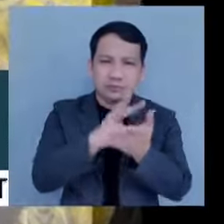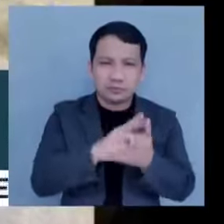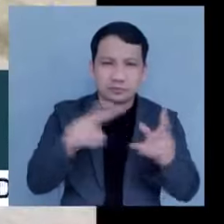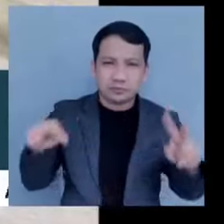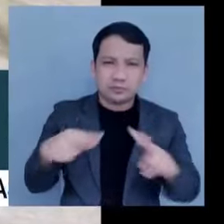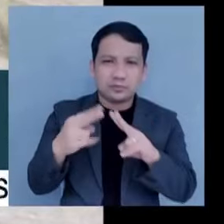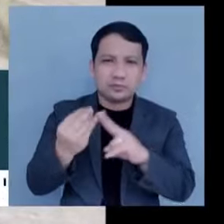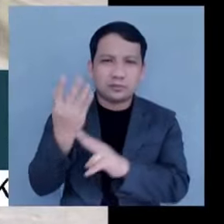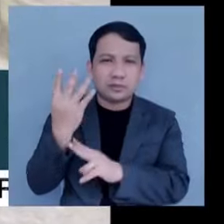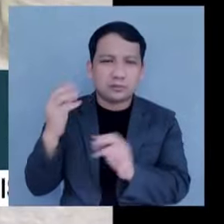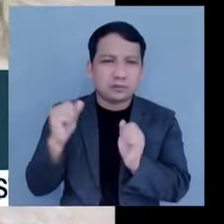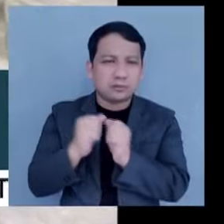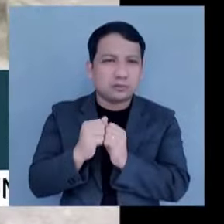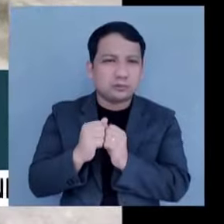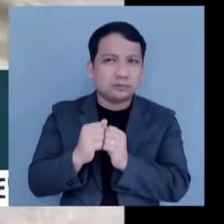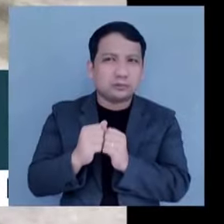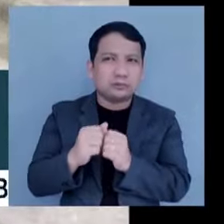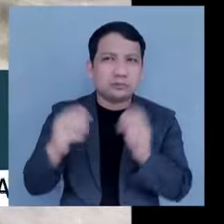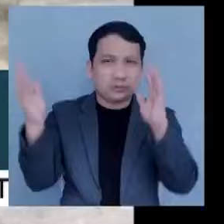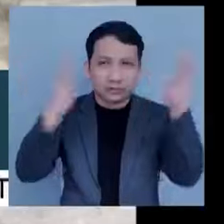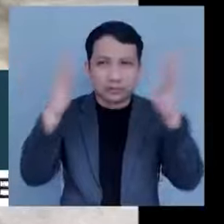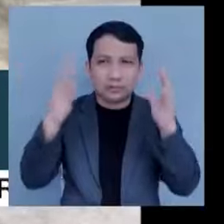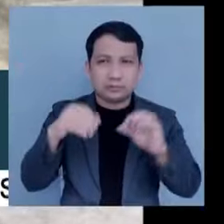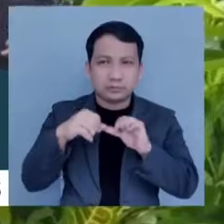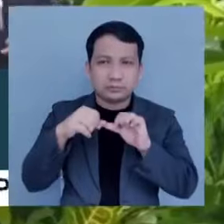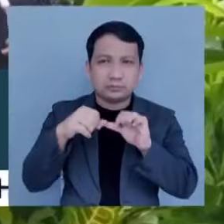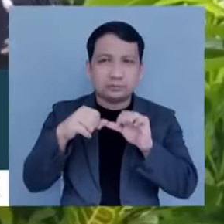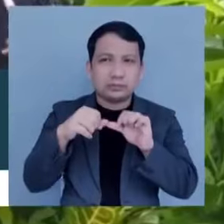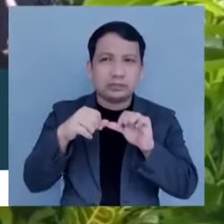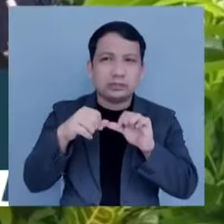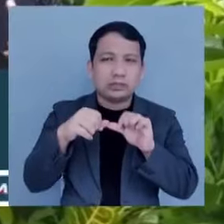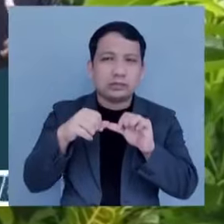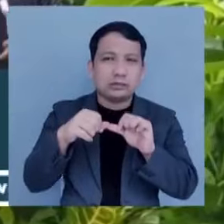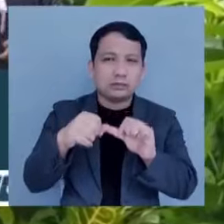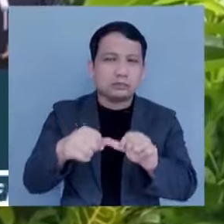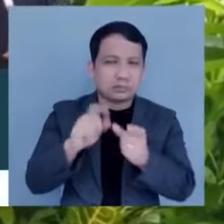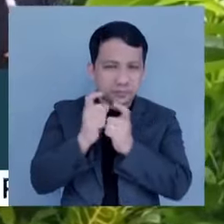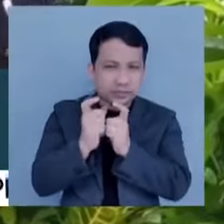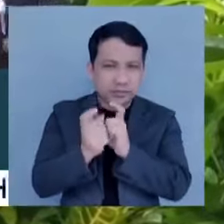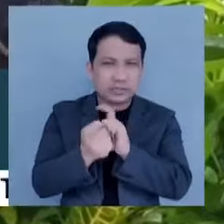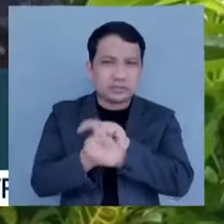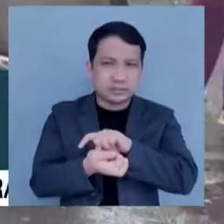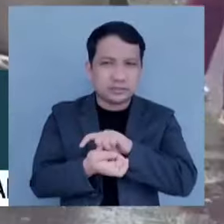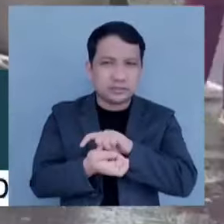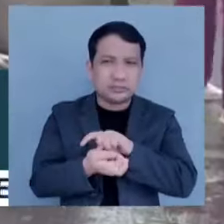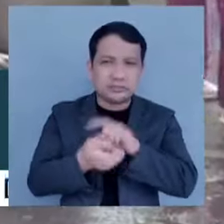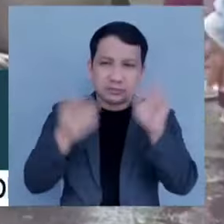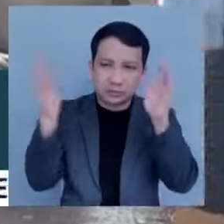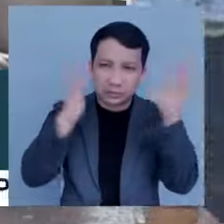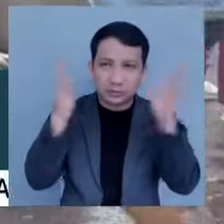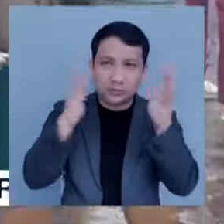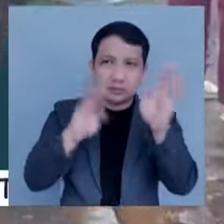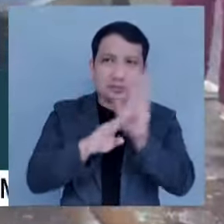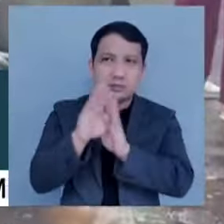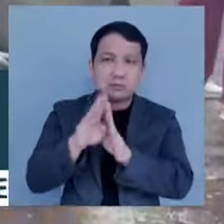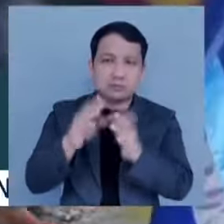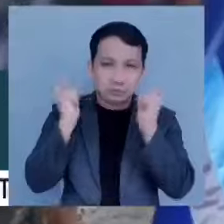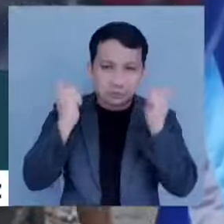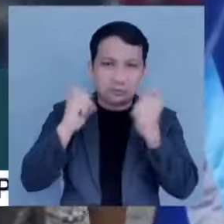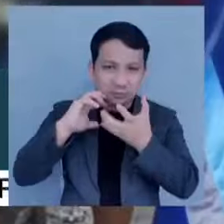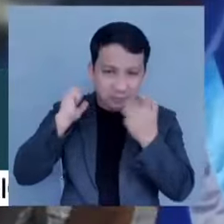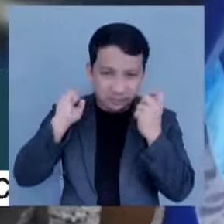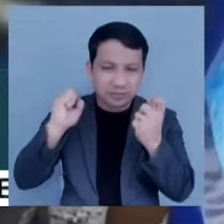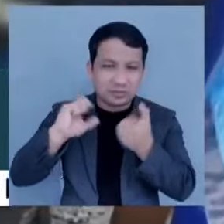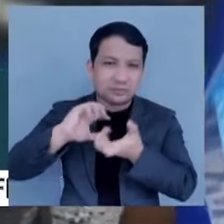typhoons of the country remains consistent. Though the nature changes, meaning storms now develop faster, the